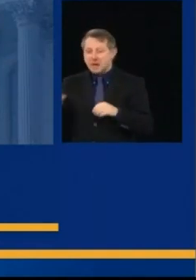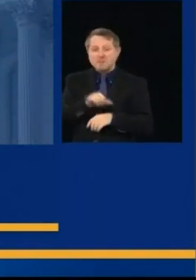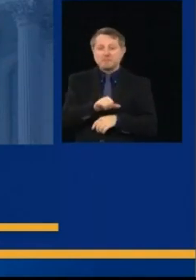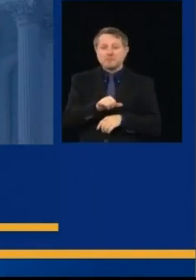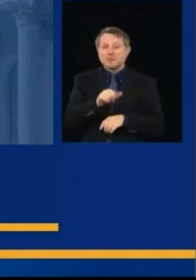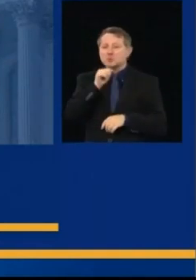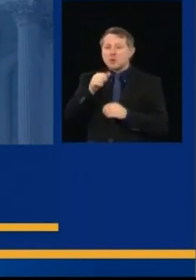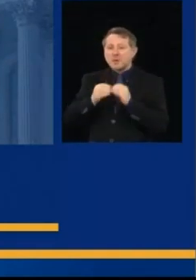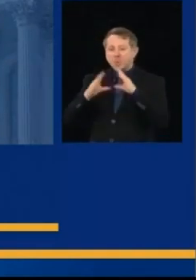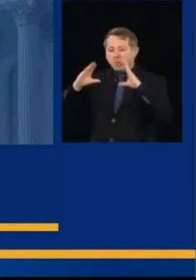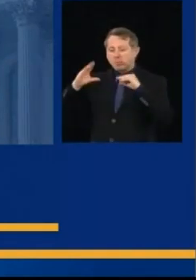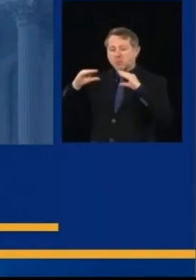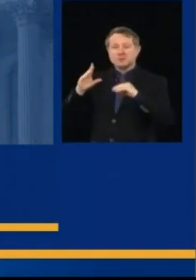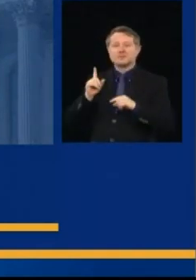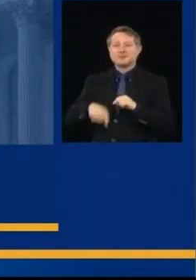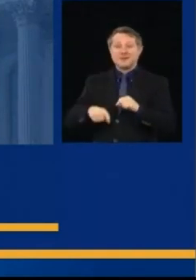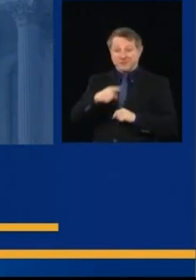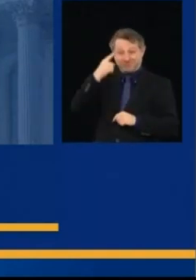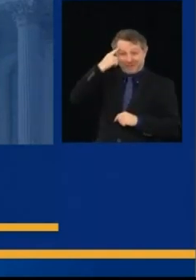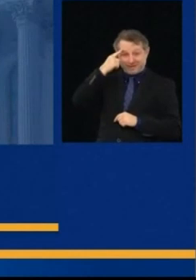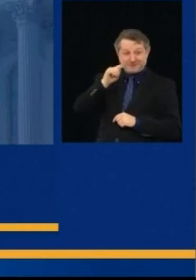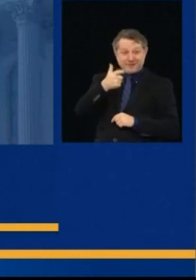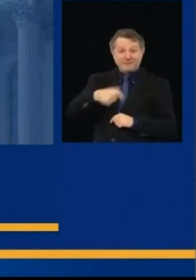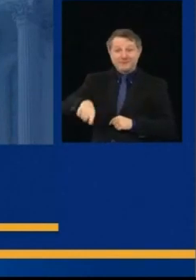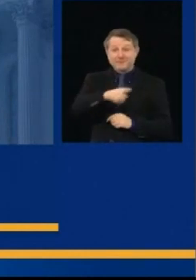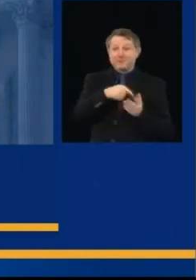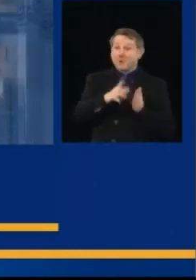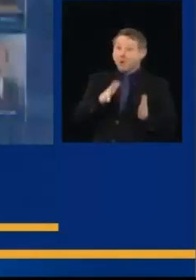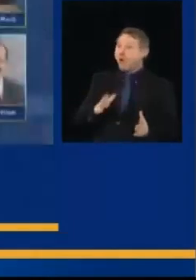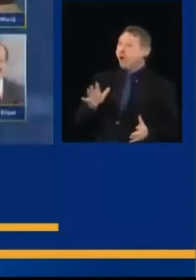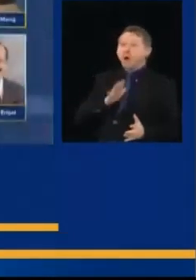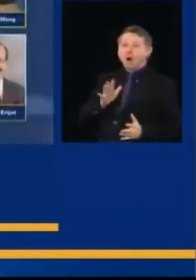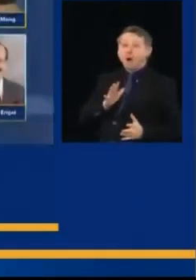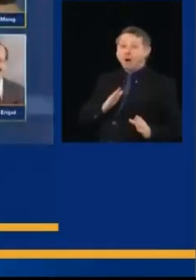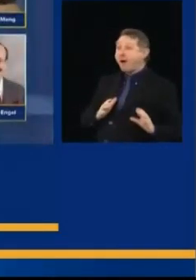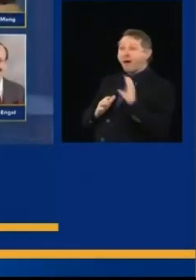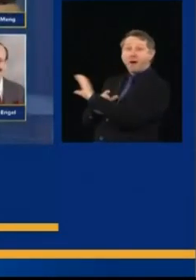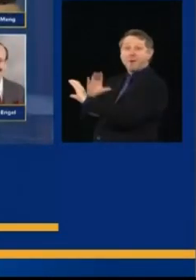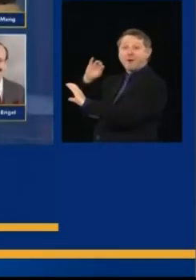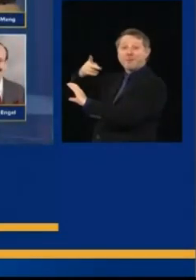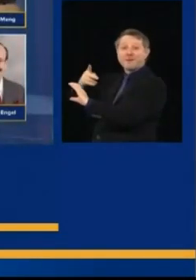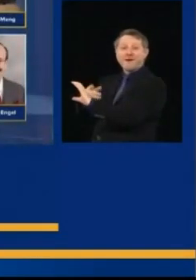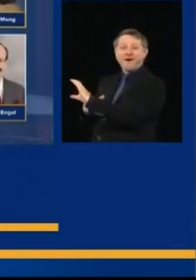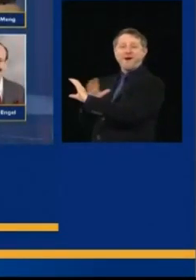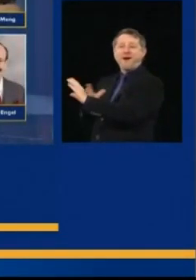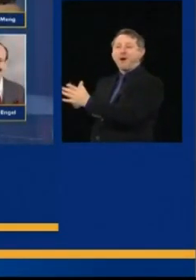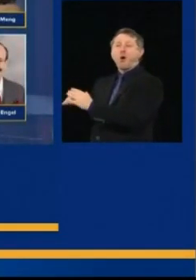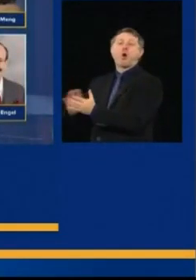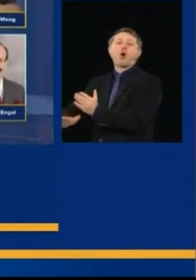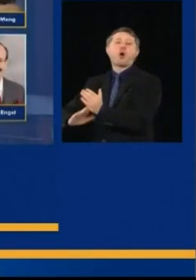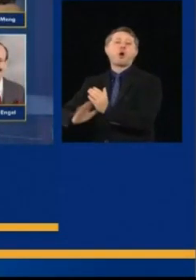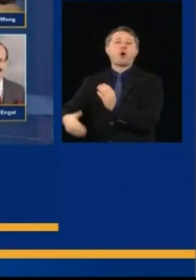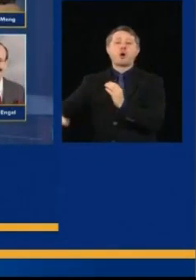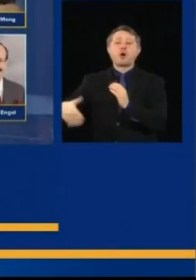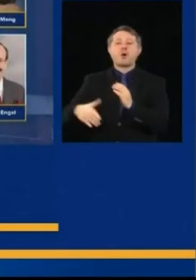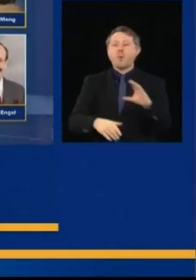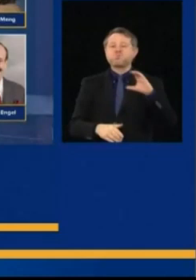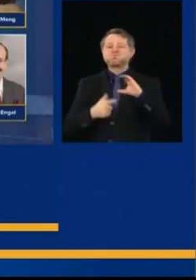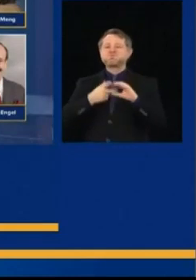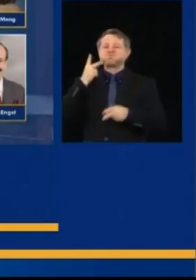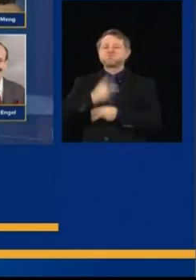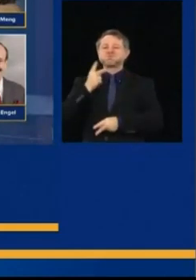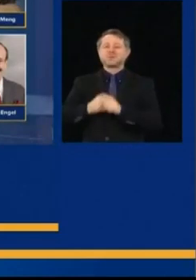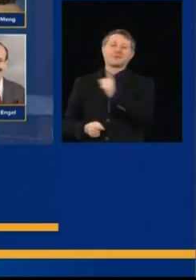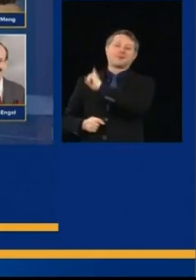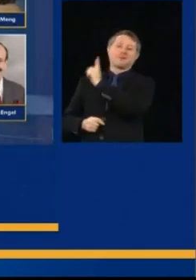Mr. Corporation, so you can then lay off workers. And then the taxpayers can then pay for that. I